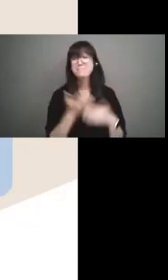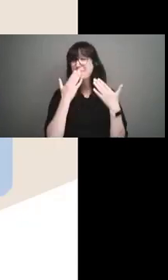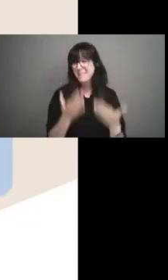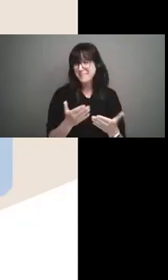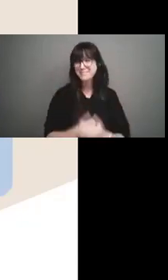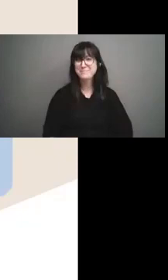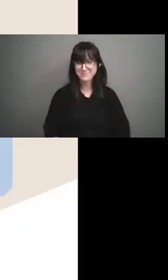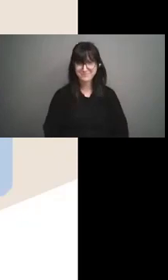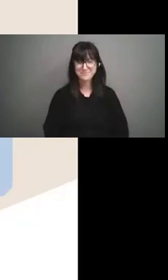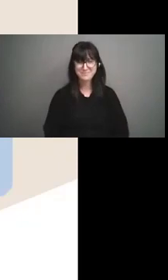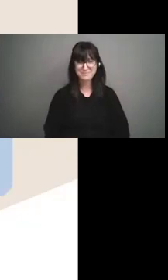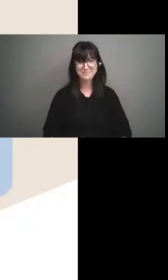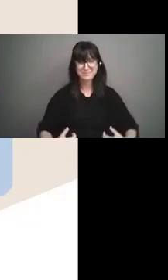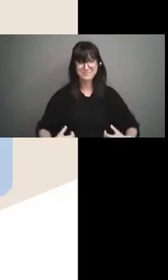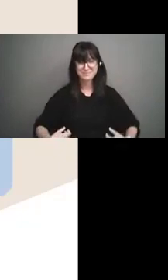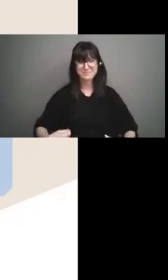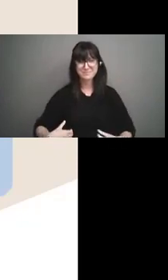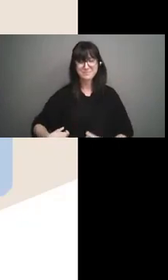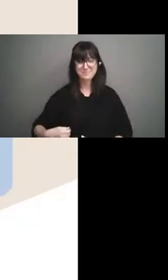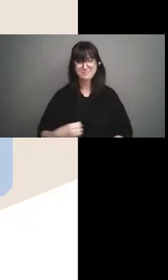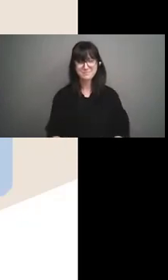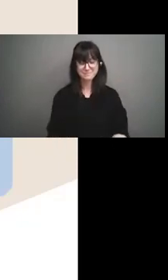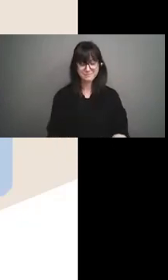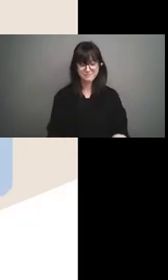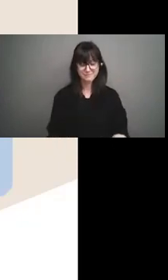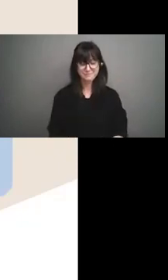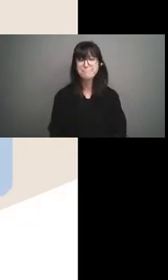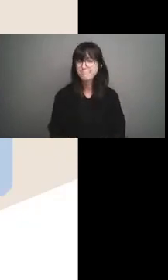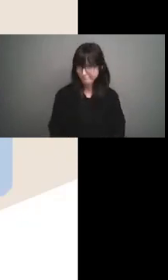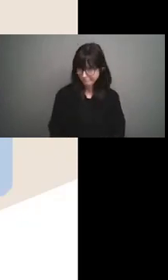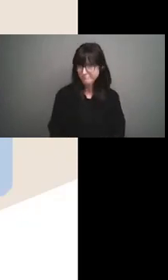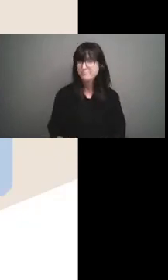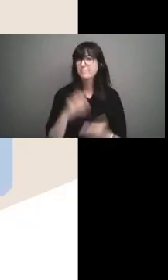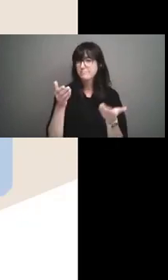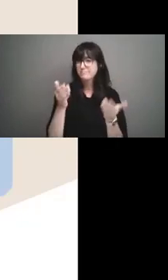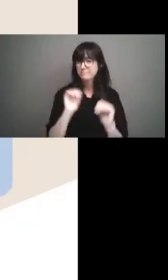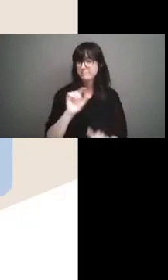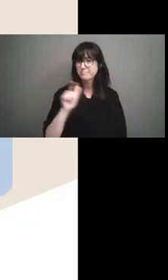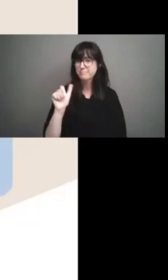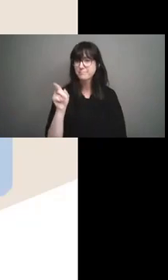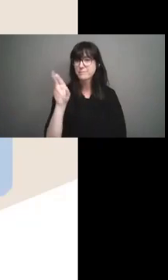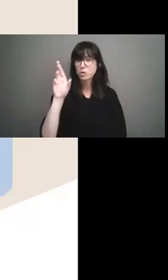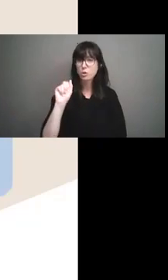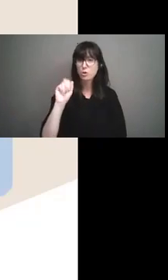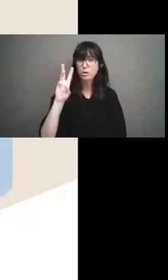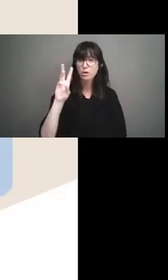letting me share a little bit about it. Thank you, Sheila. If we can move on to Laura Ward.